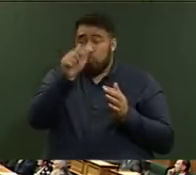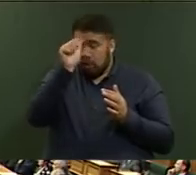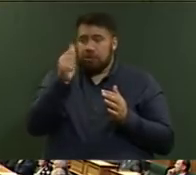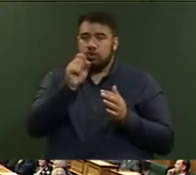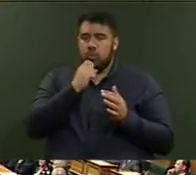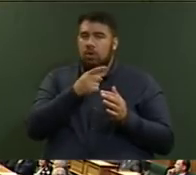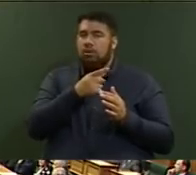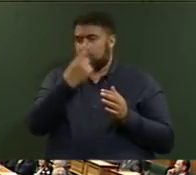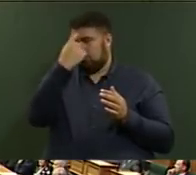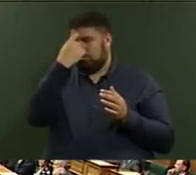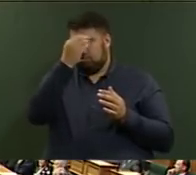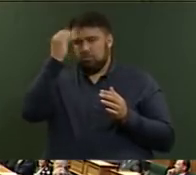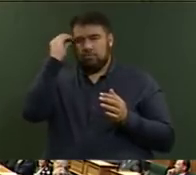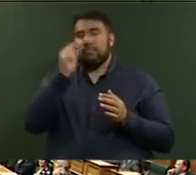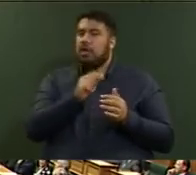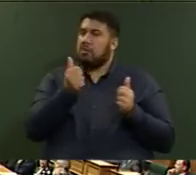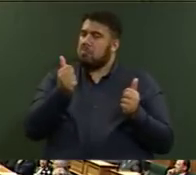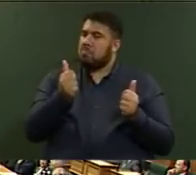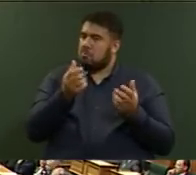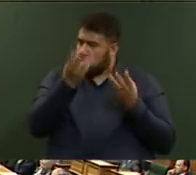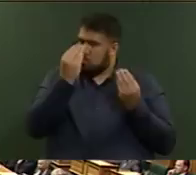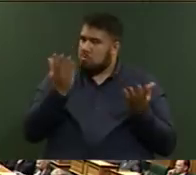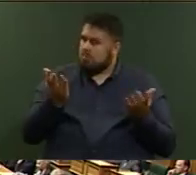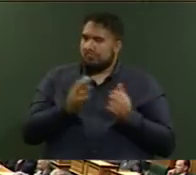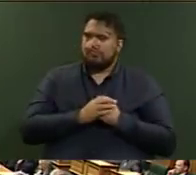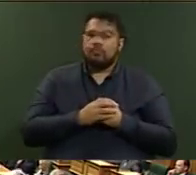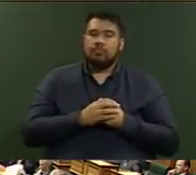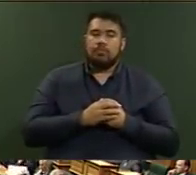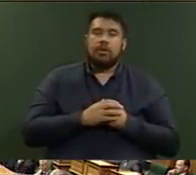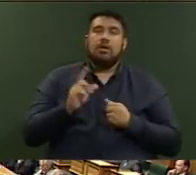Question number 9, Greg O'Connor. To the Minister of Social Development, what data